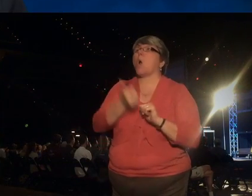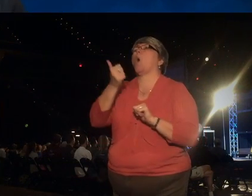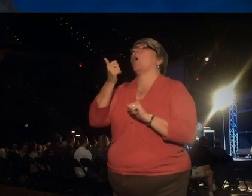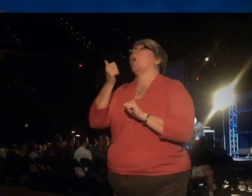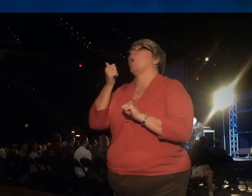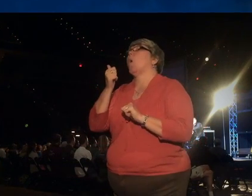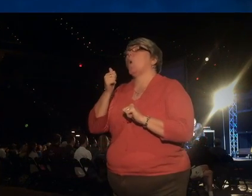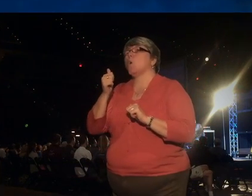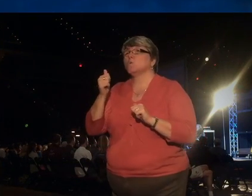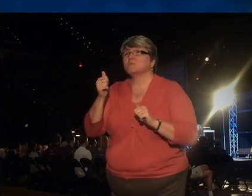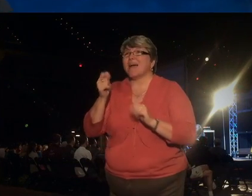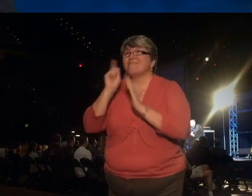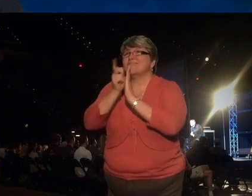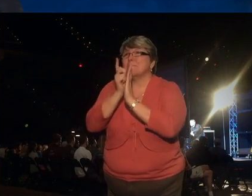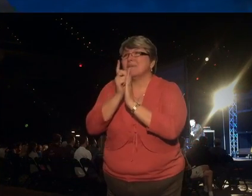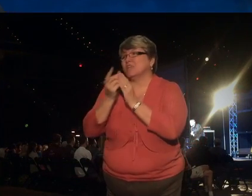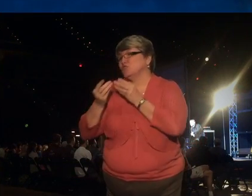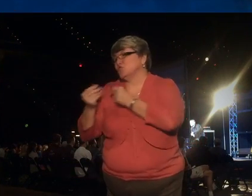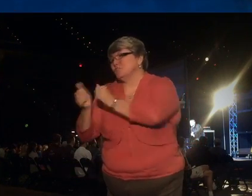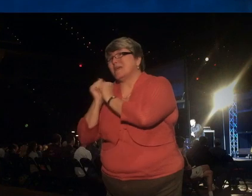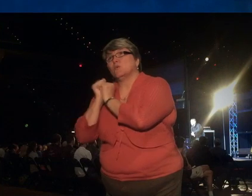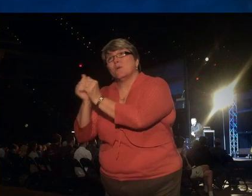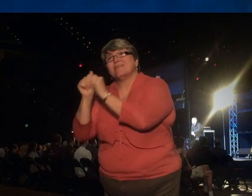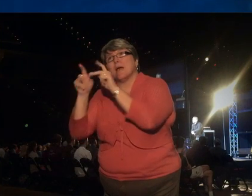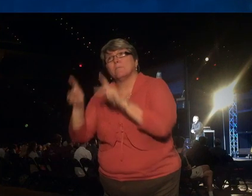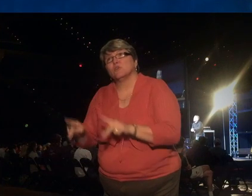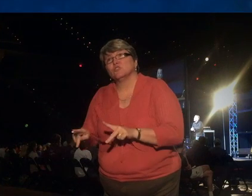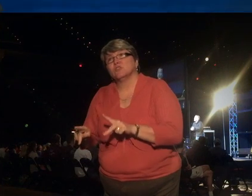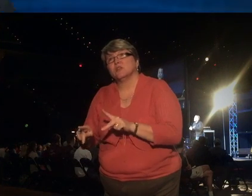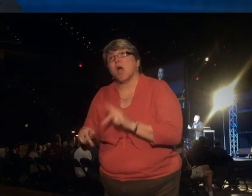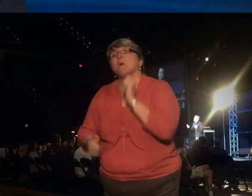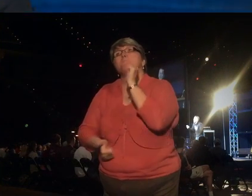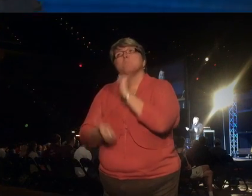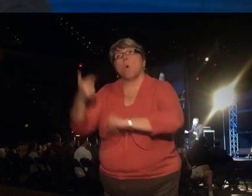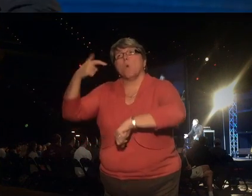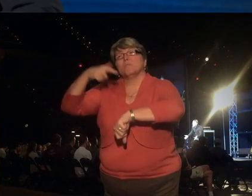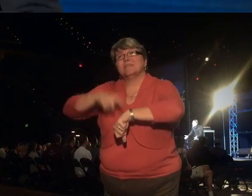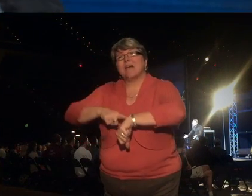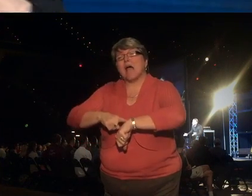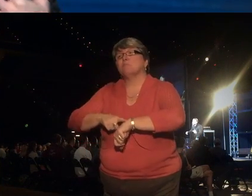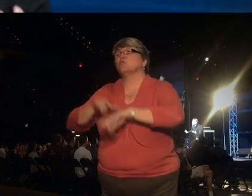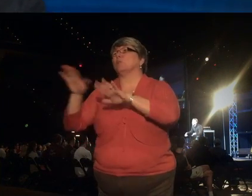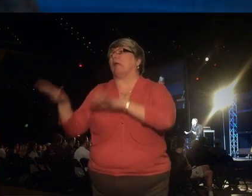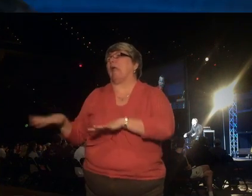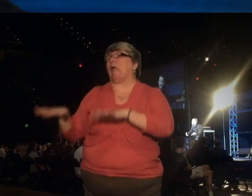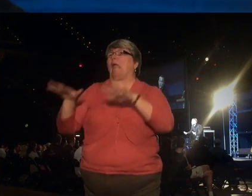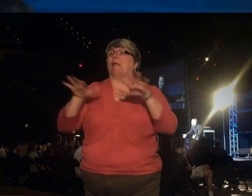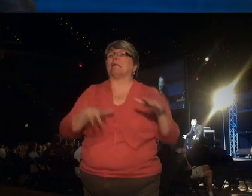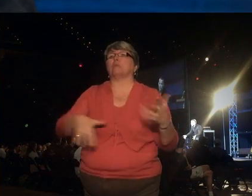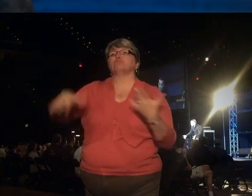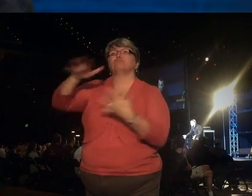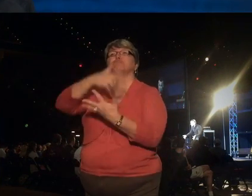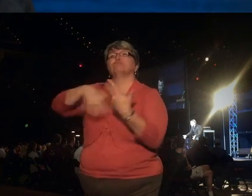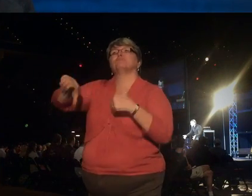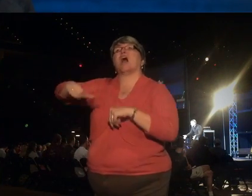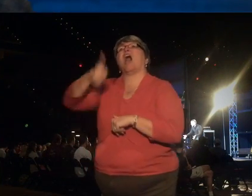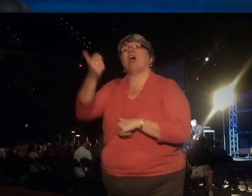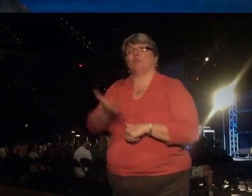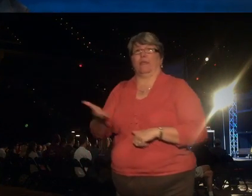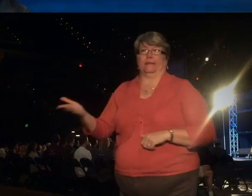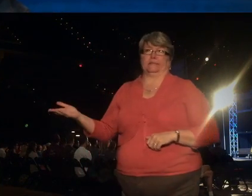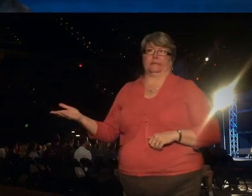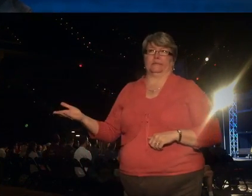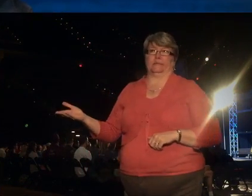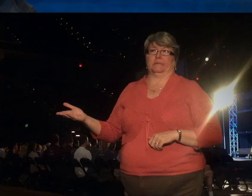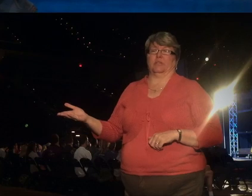you spend with that person, you're gonna be hanging out doing other stuff, right? And so a big